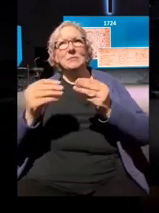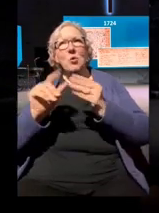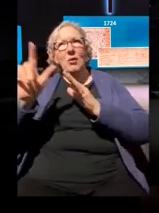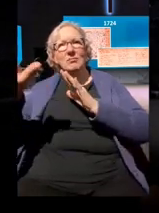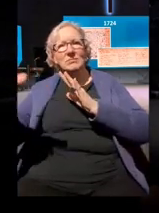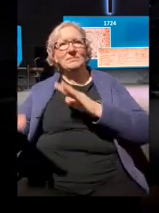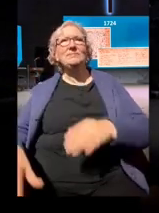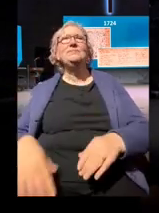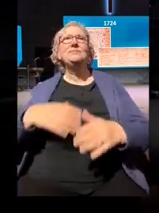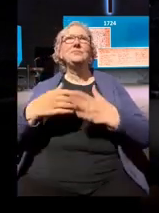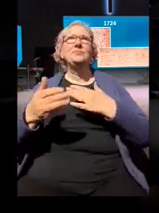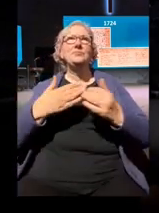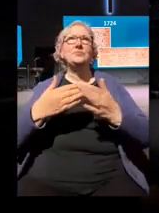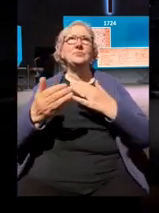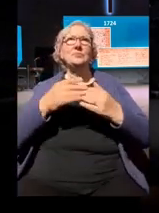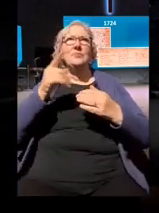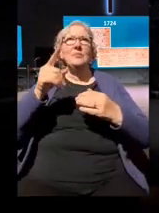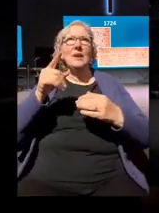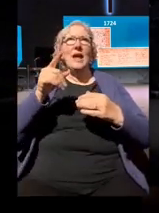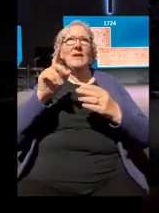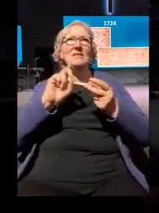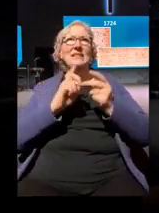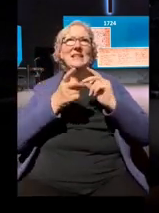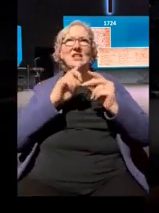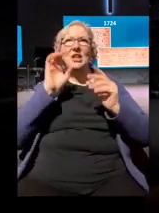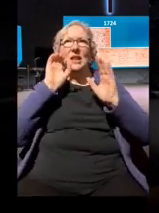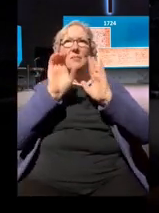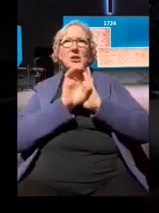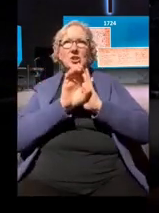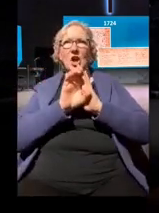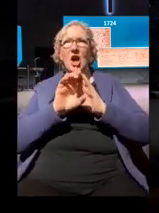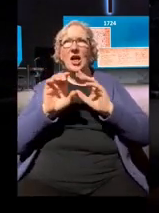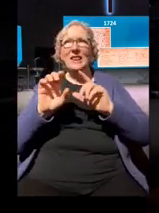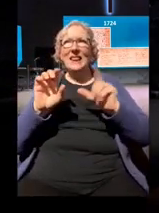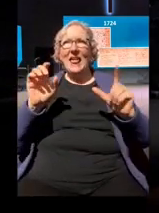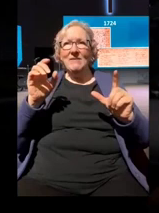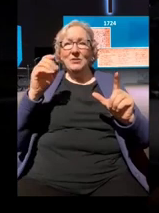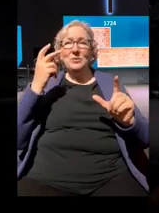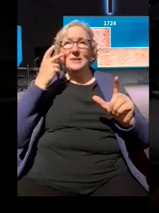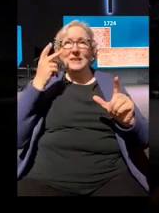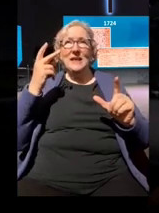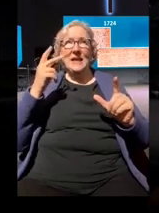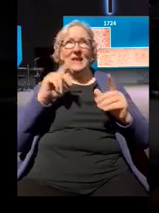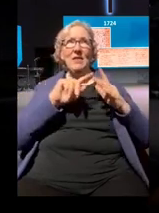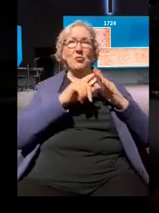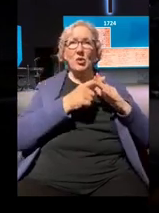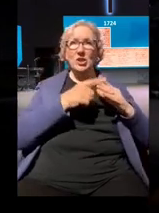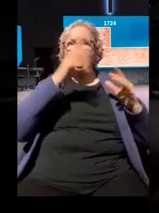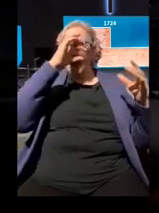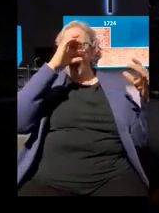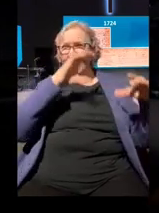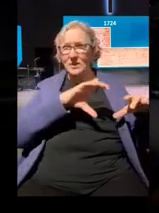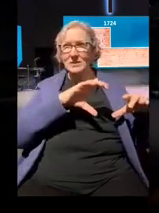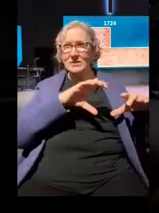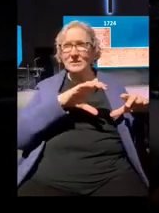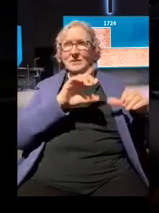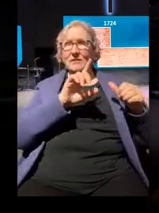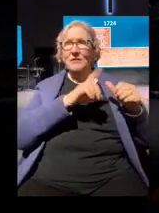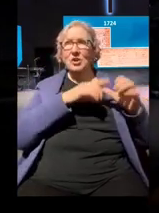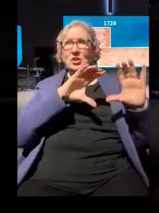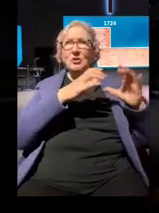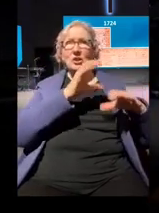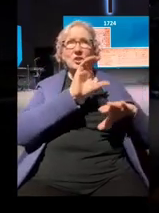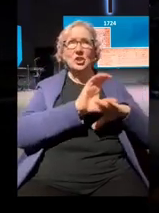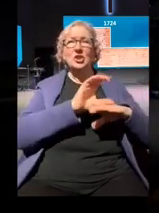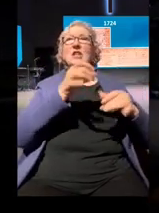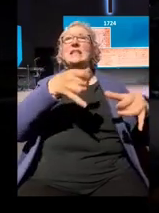a digital image on the left side there you see is the original covenant of First Congregational Church, which we